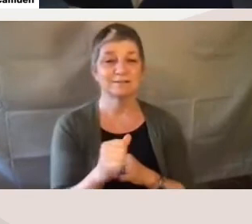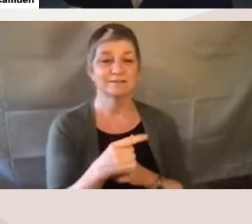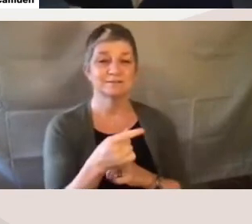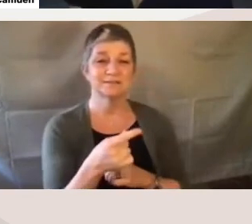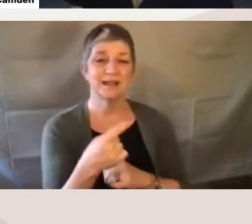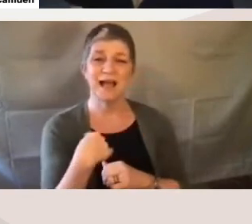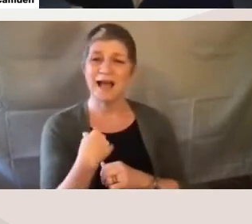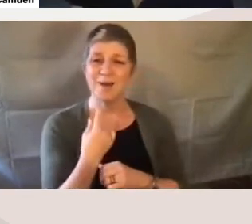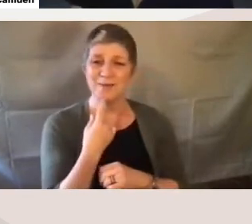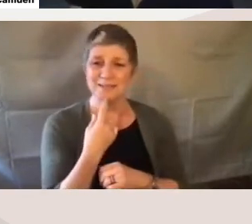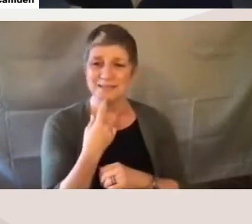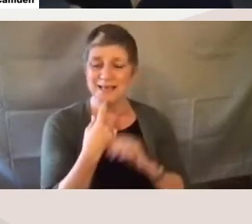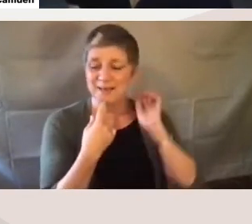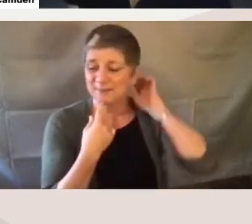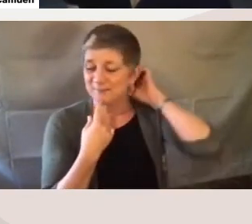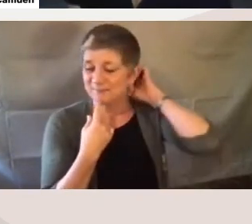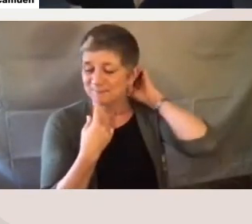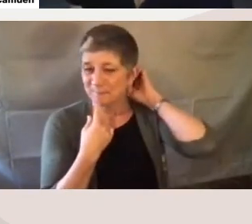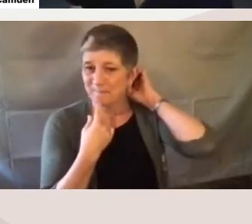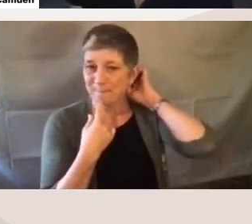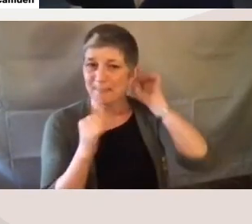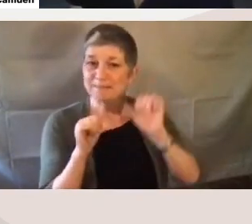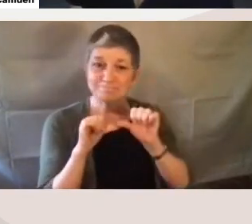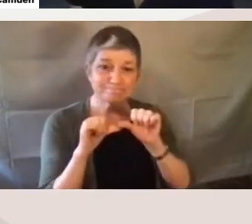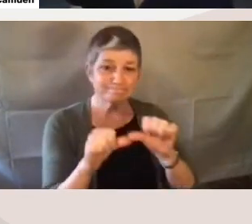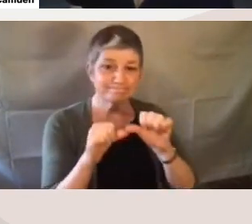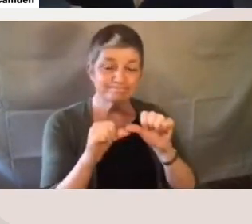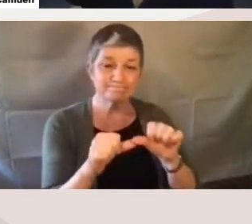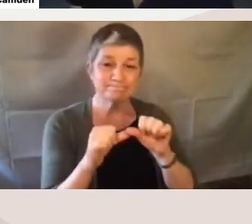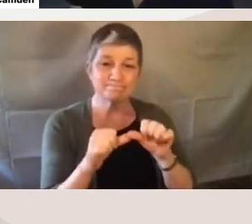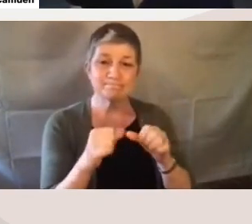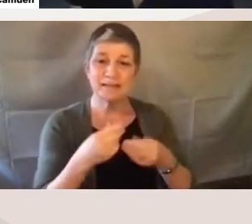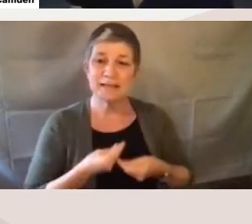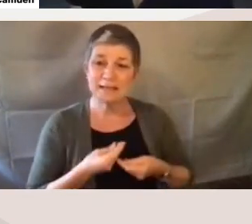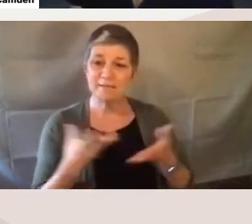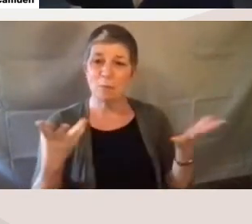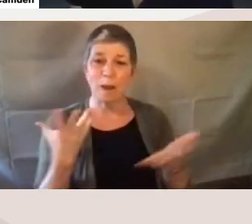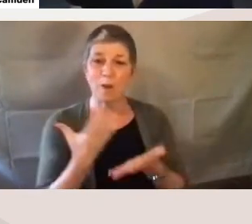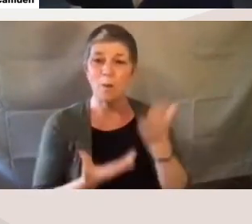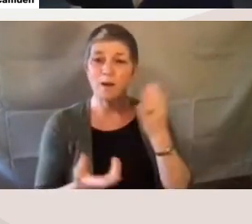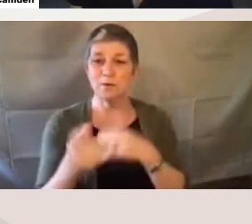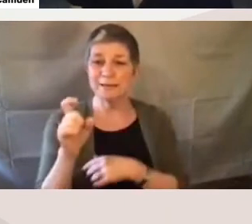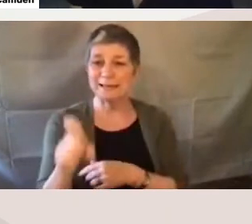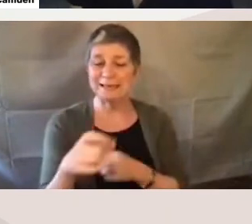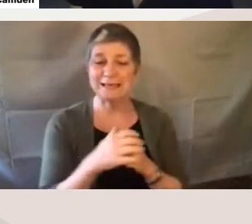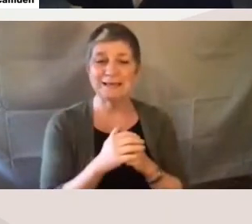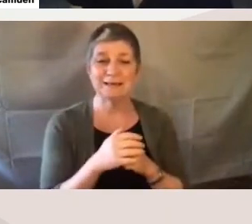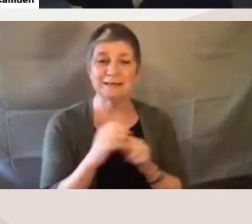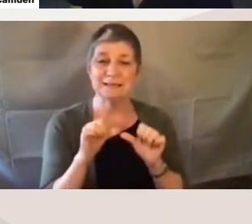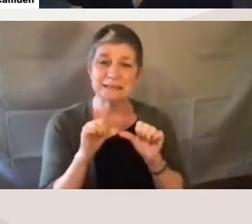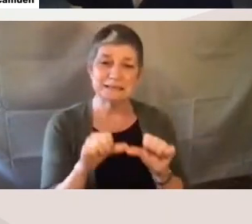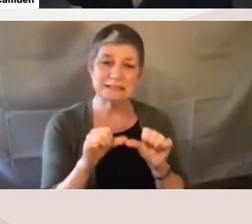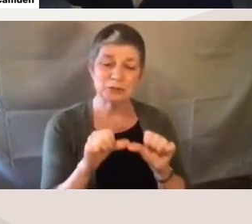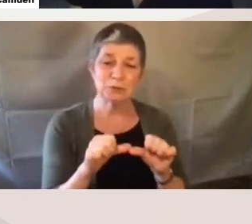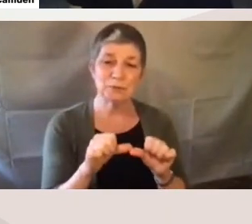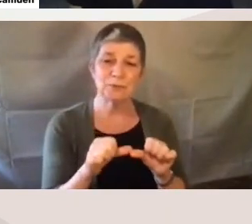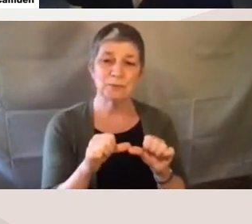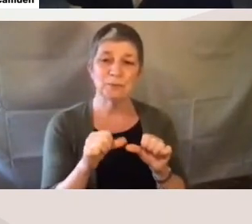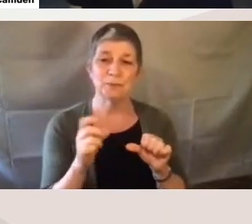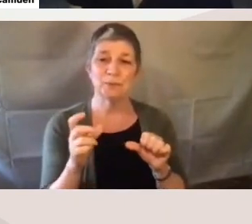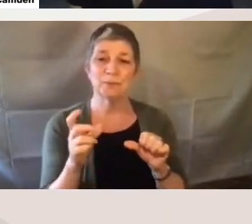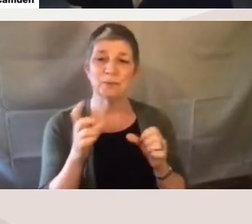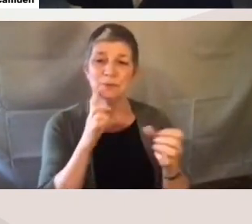I will just say, continue to give away what you need. Continue to be